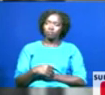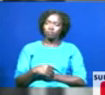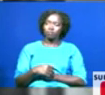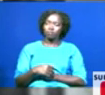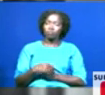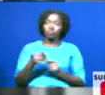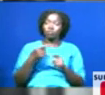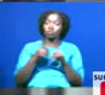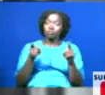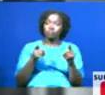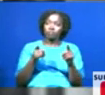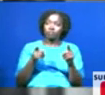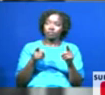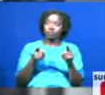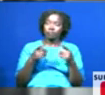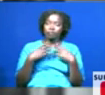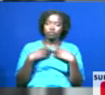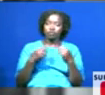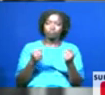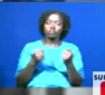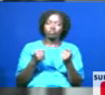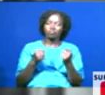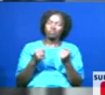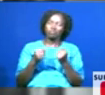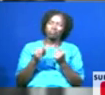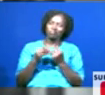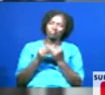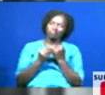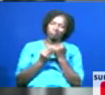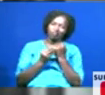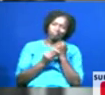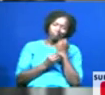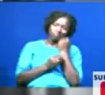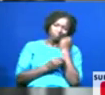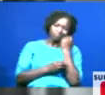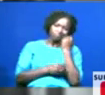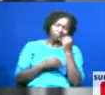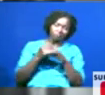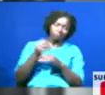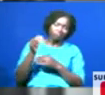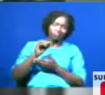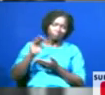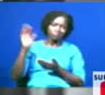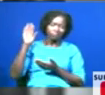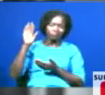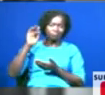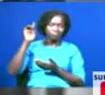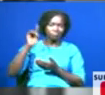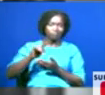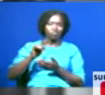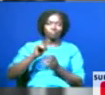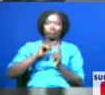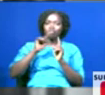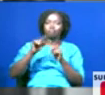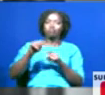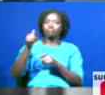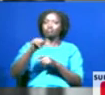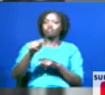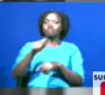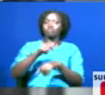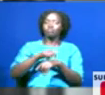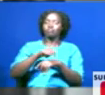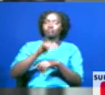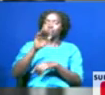However, Magugu's health was deteriorating and after the swearing-in ceremony, he was unable to attend any other session of